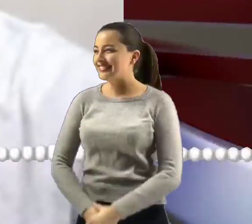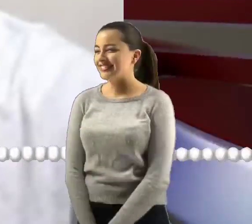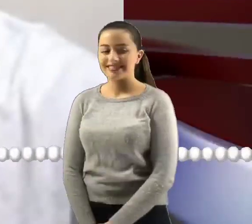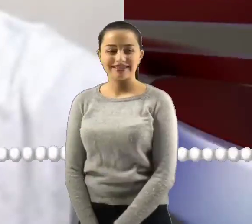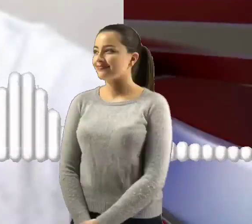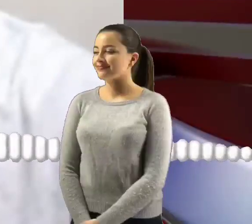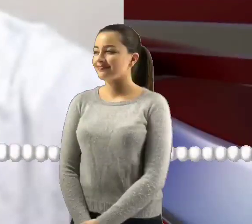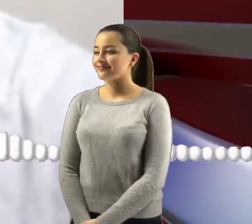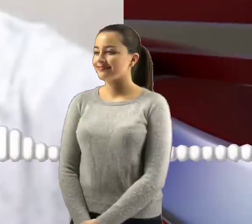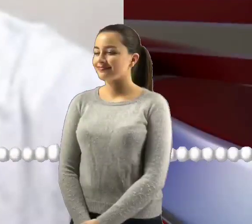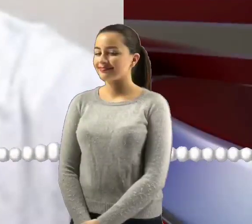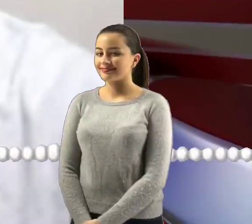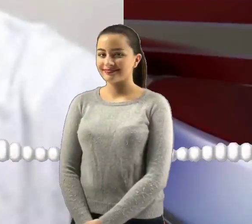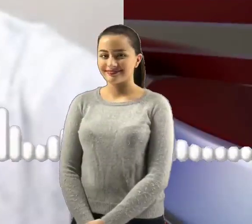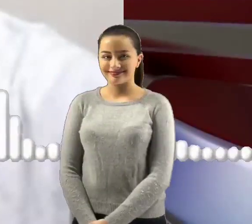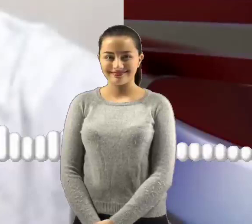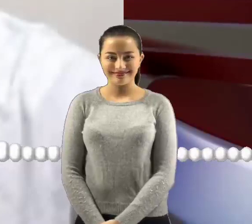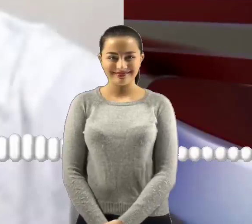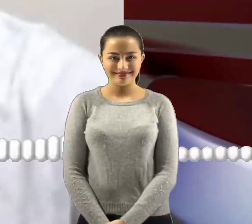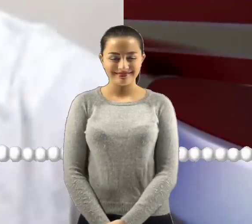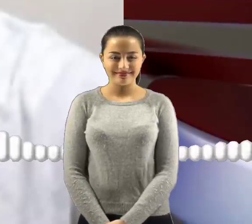ekwe ka o wee chịa.